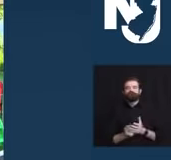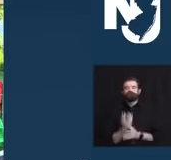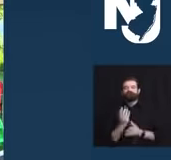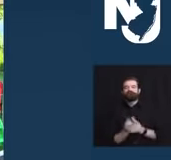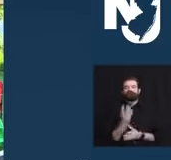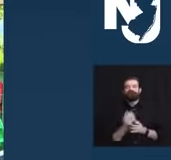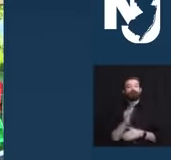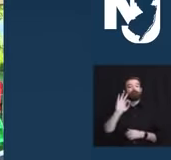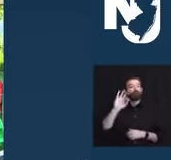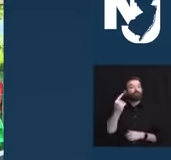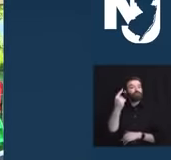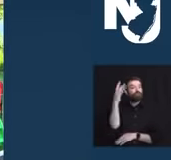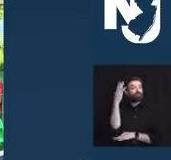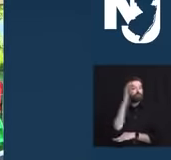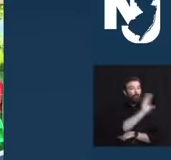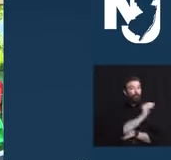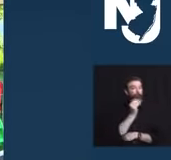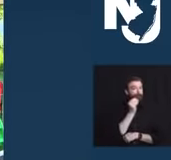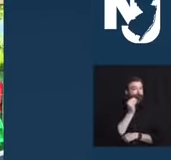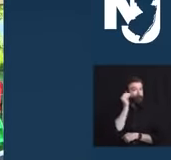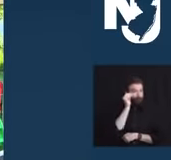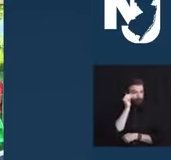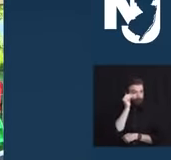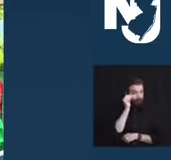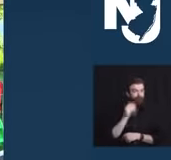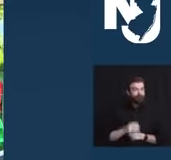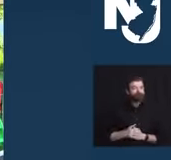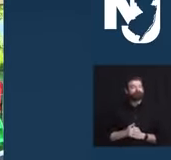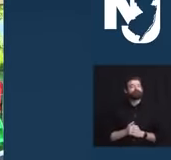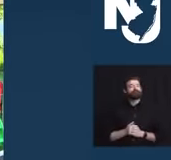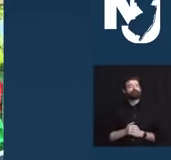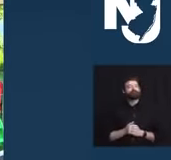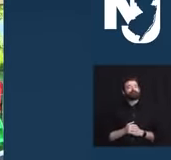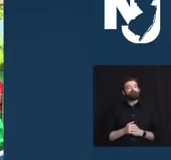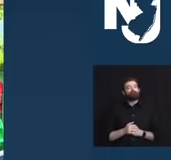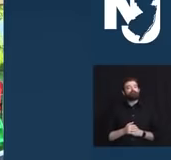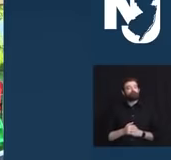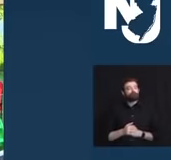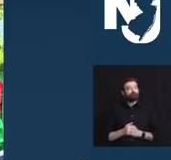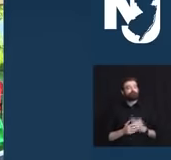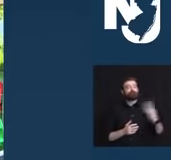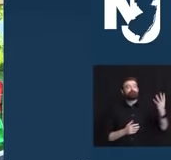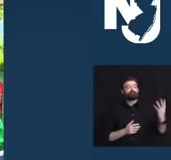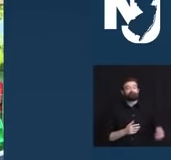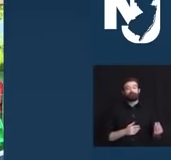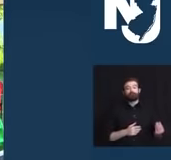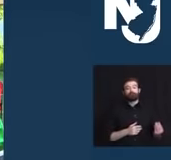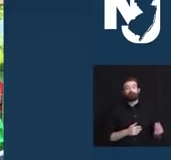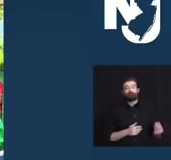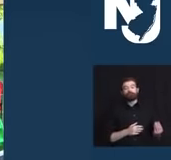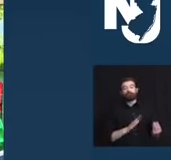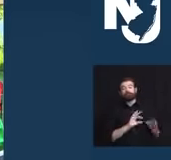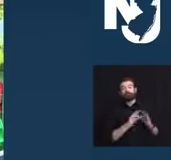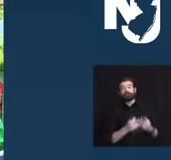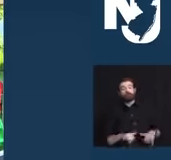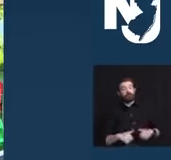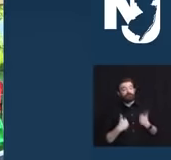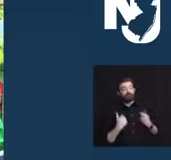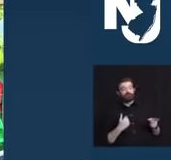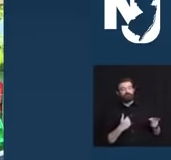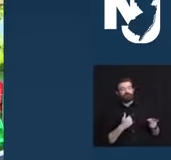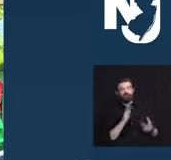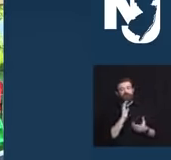spirit. Vito leaves behind his family, and they're all in that picture. His wife of 25 years, Liliana, their children, Antonio